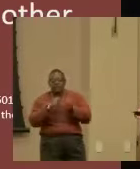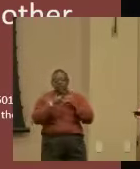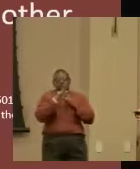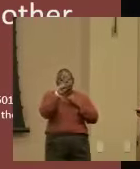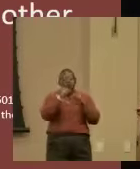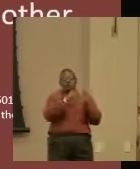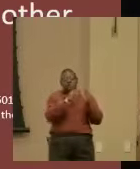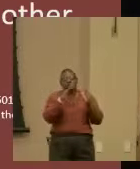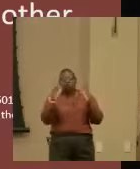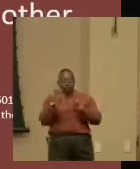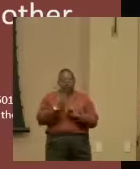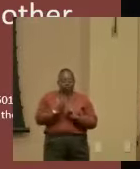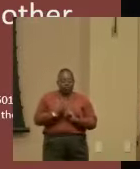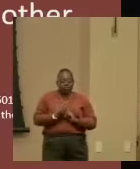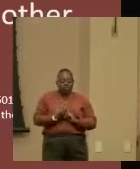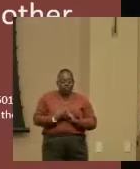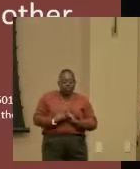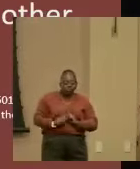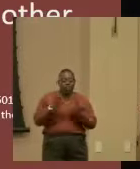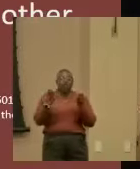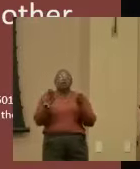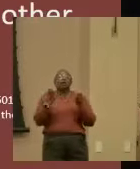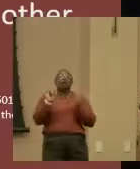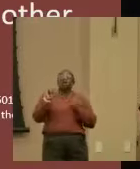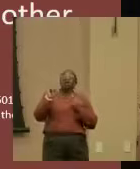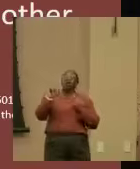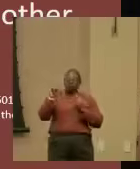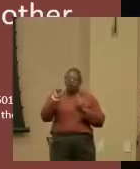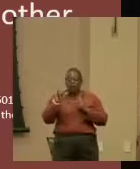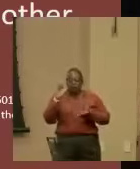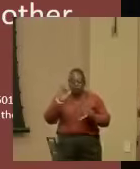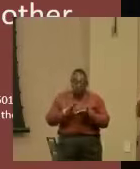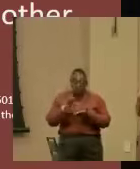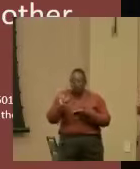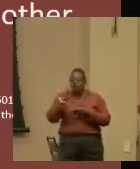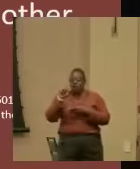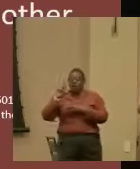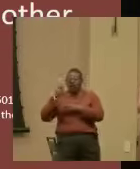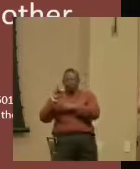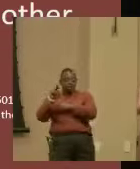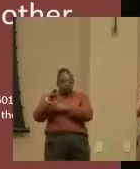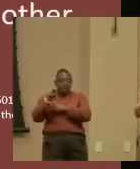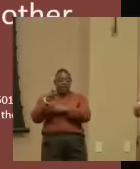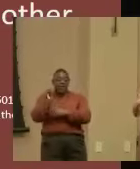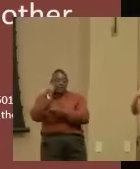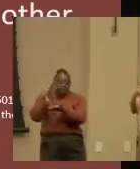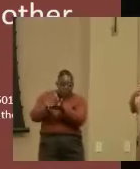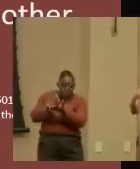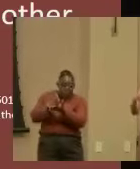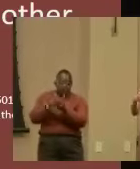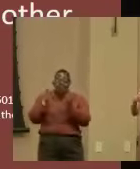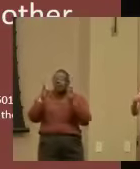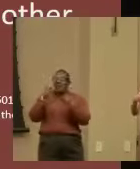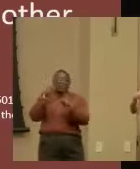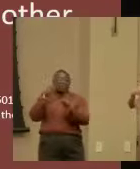burnt itself out. It's not really related to, oh, you just have lower estrogen and it's actually the menopause. It's truly just